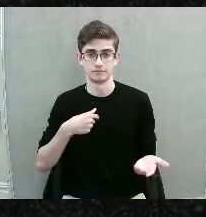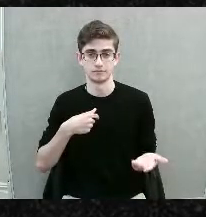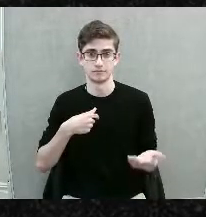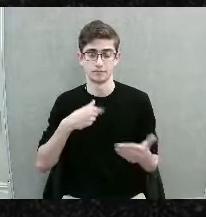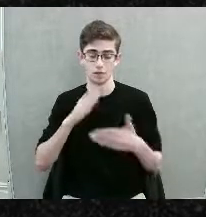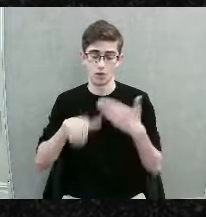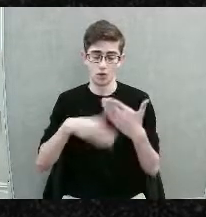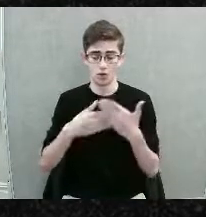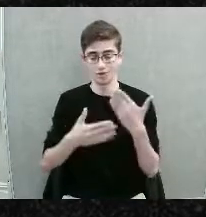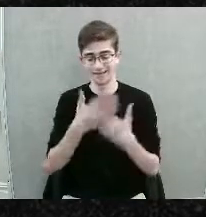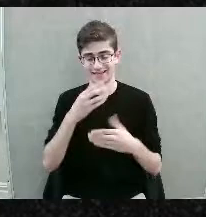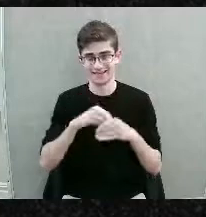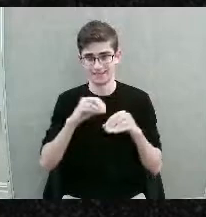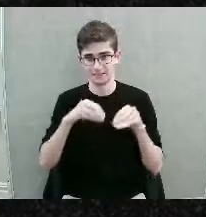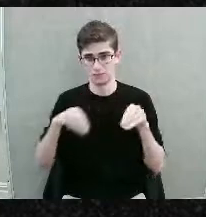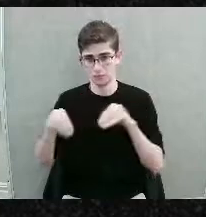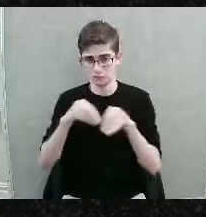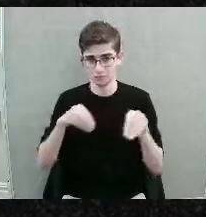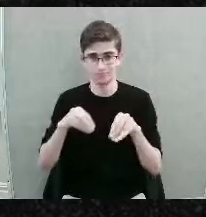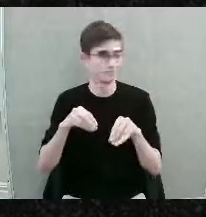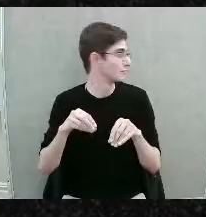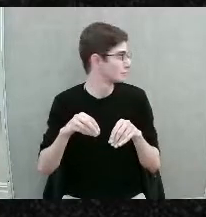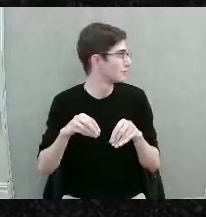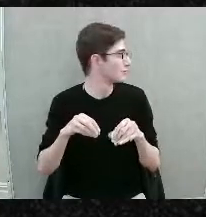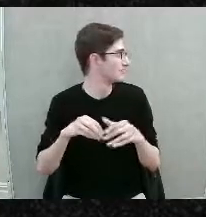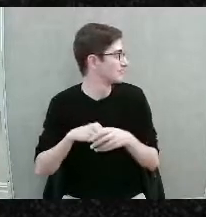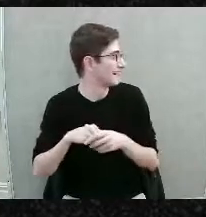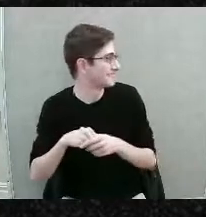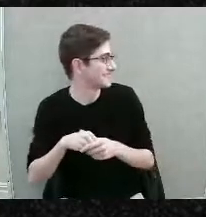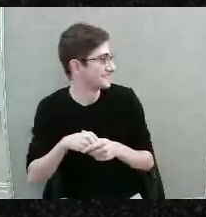all hands in motion, Mark Weisberg. Yes?